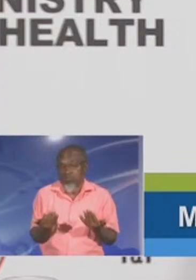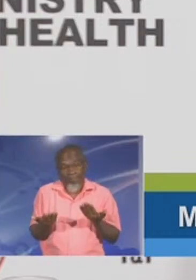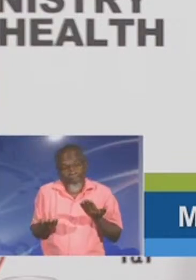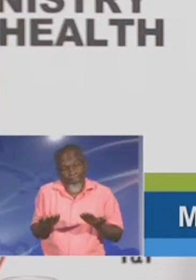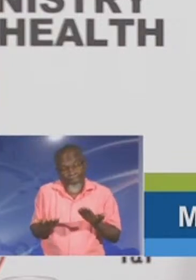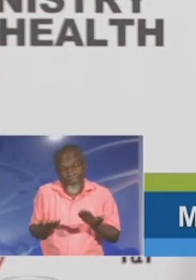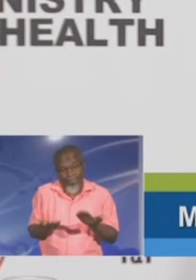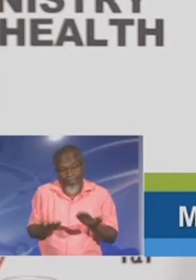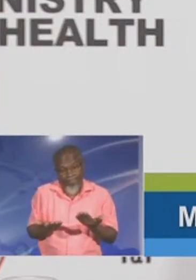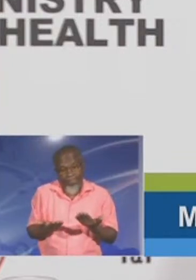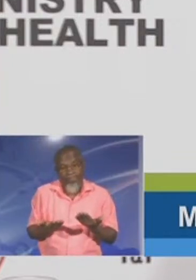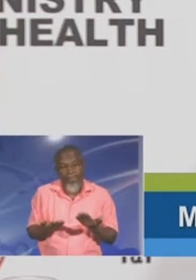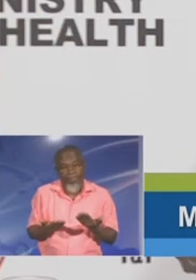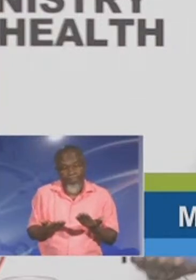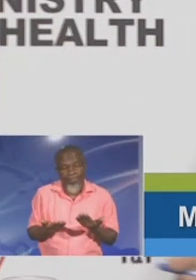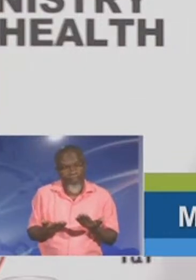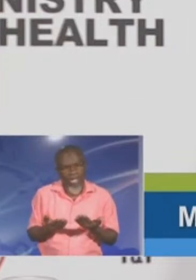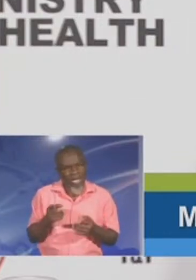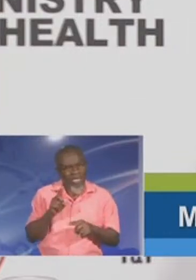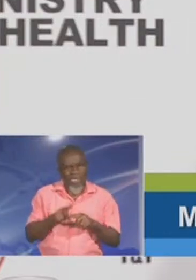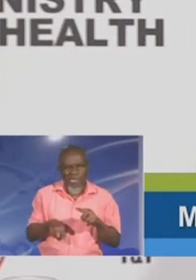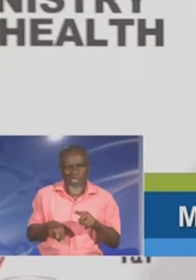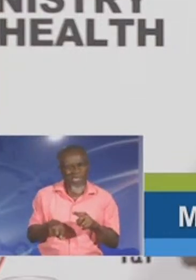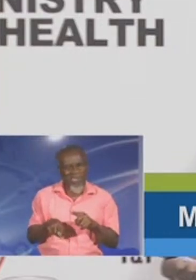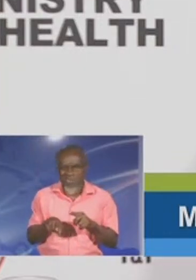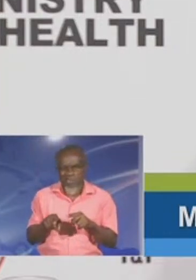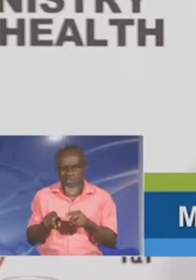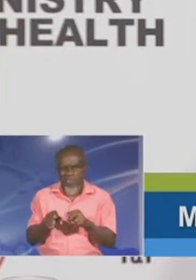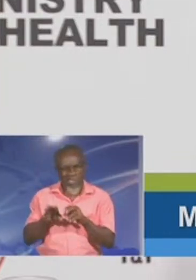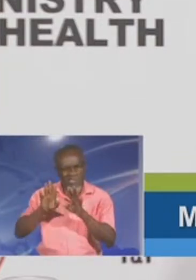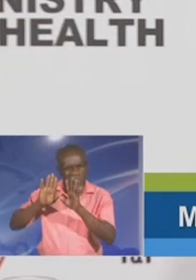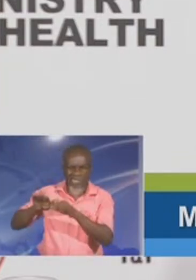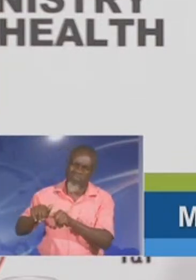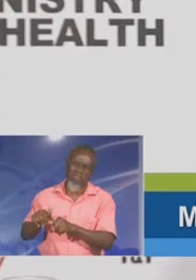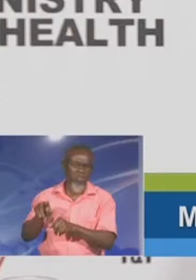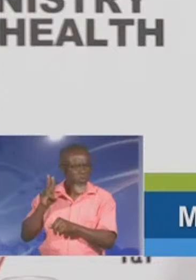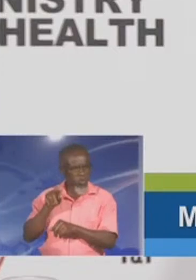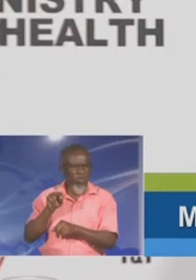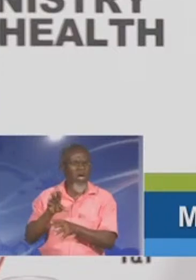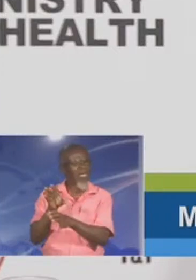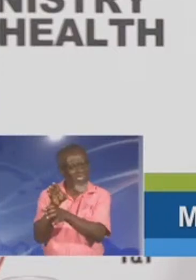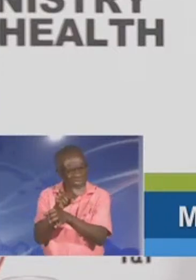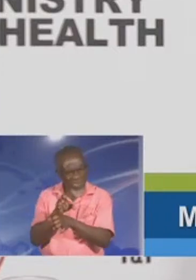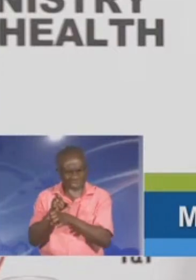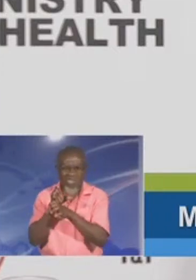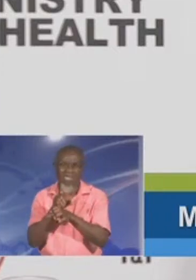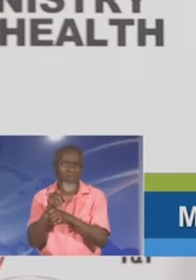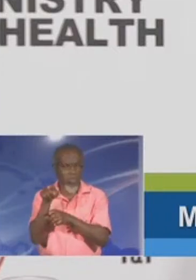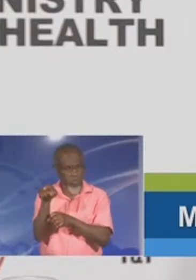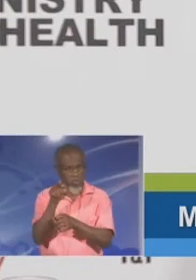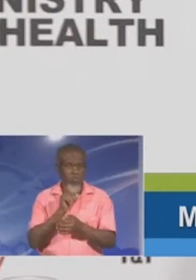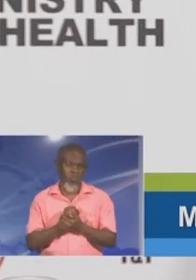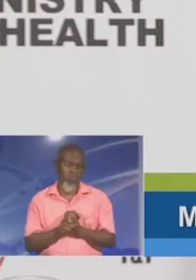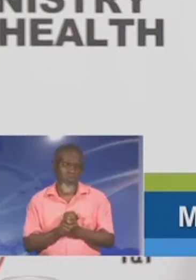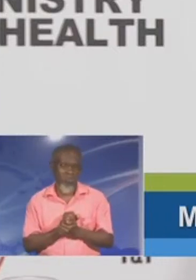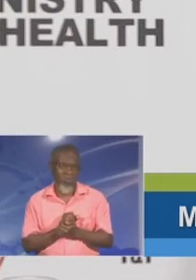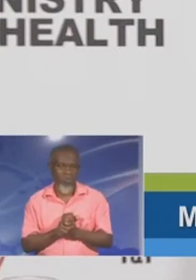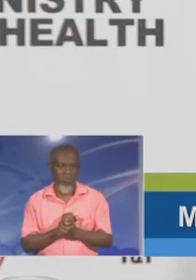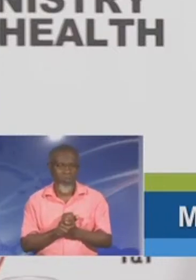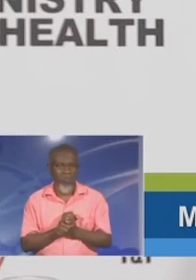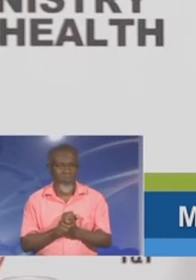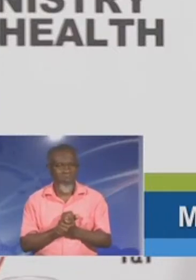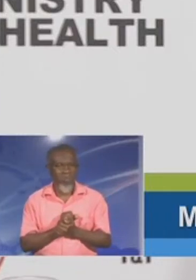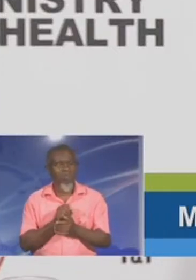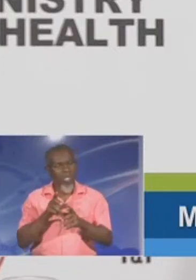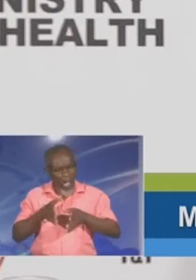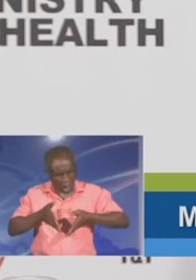I care about you too much to leave you feeling this way. I want to help you. I want to make sure that you get the care that you need. And people